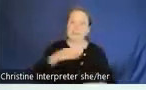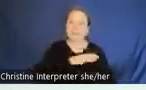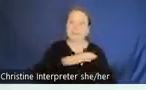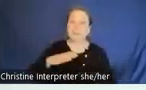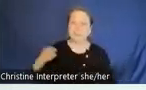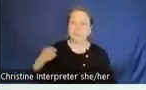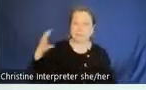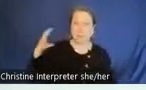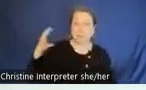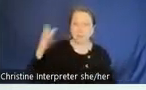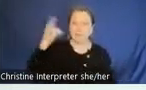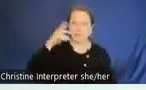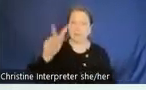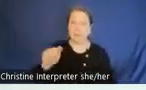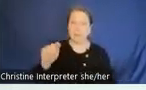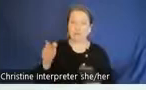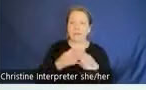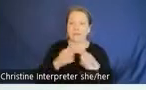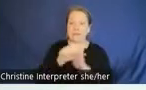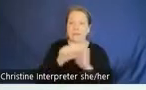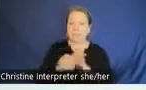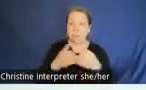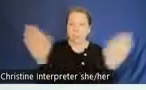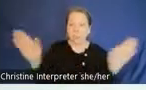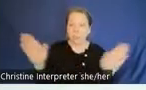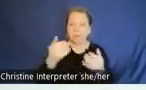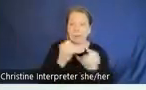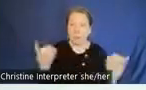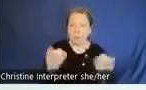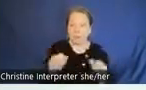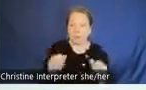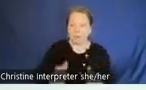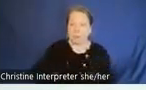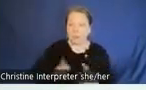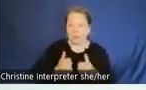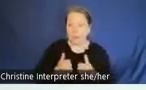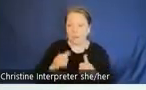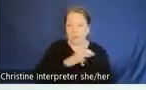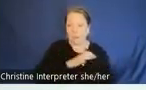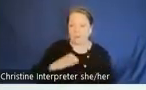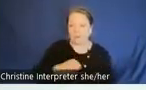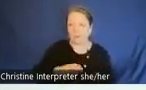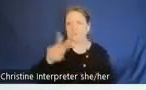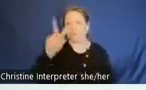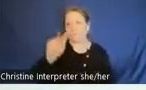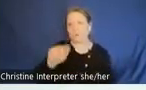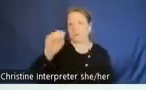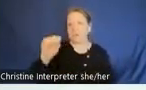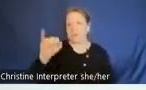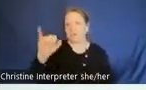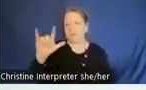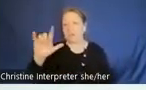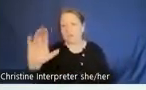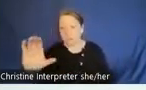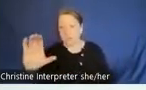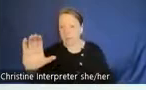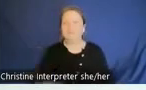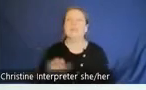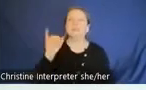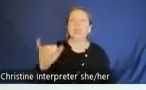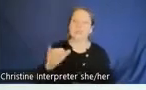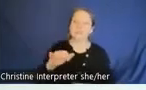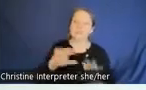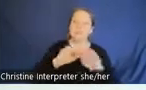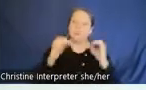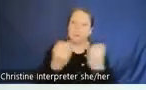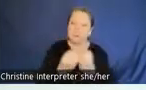Vermont Statewide Independent Living Council, or Vermont SILC. The Vermont SILC is an autonomous organization that represents